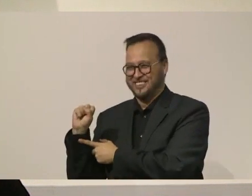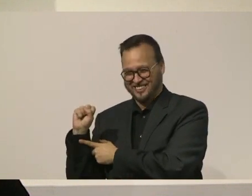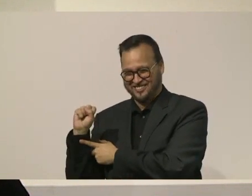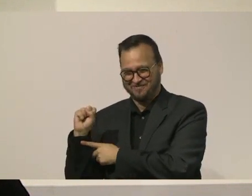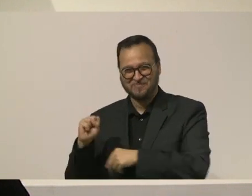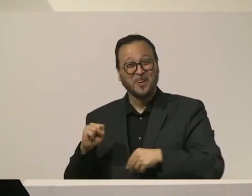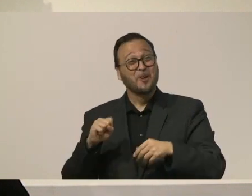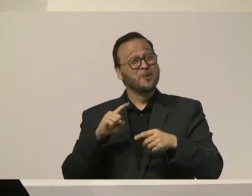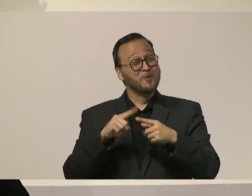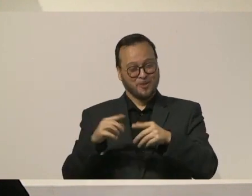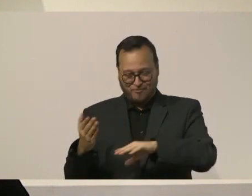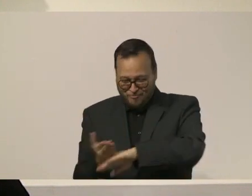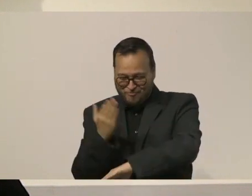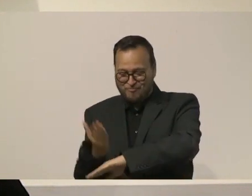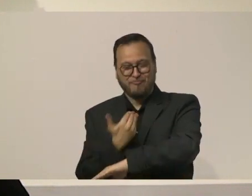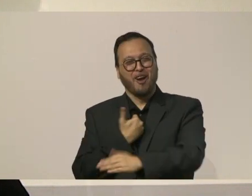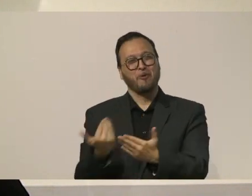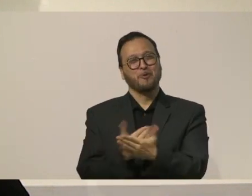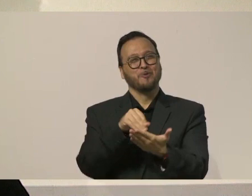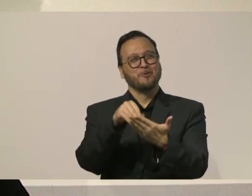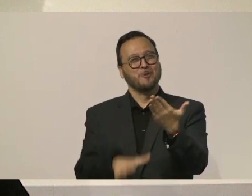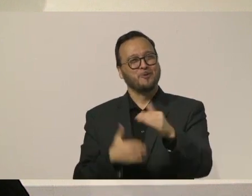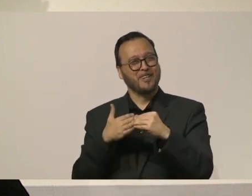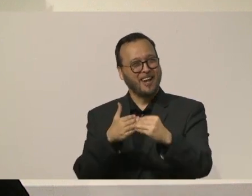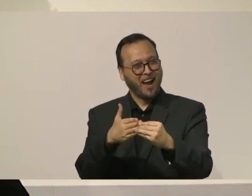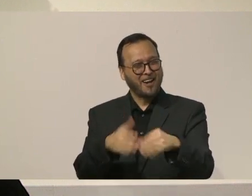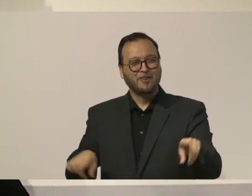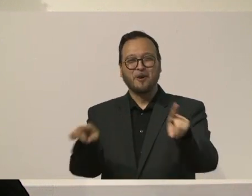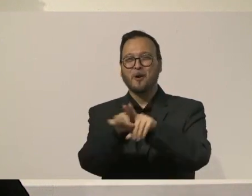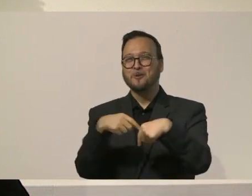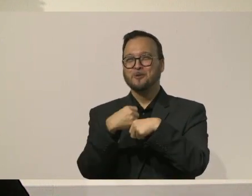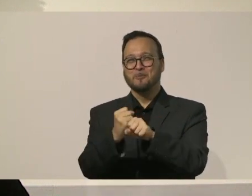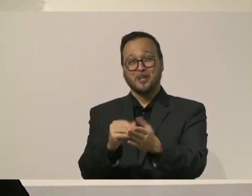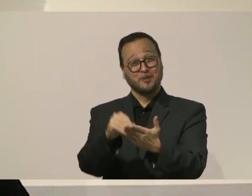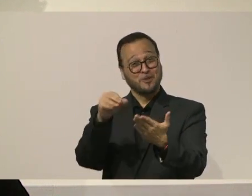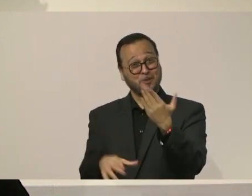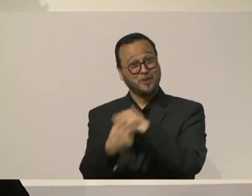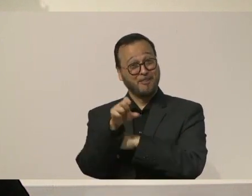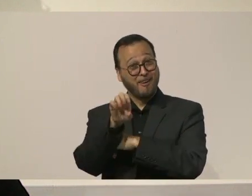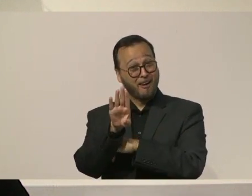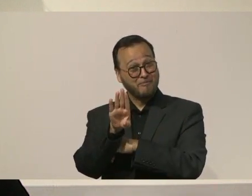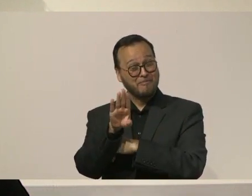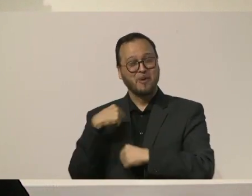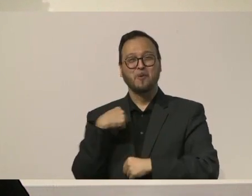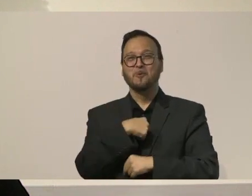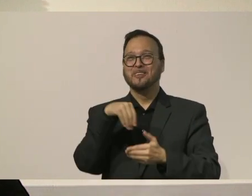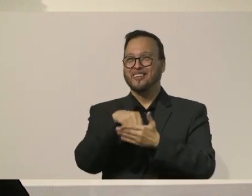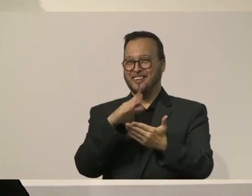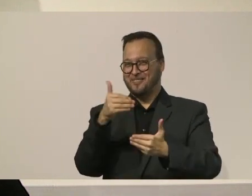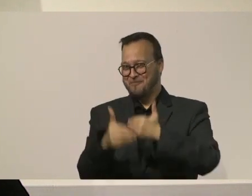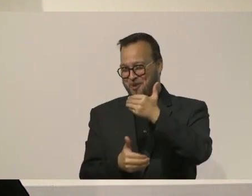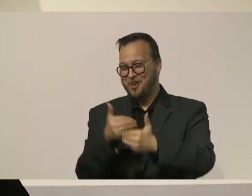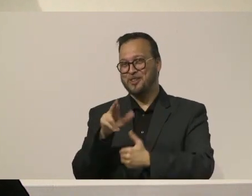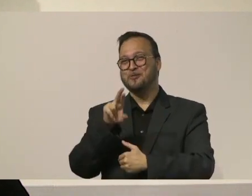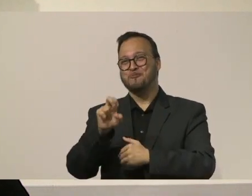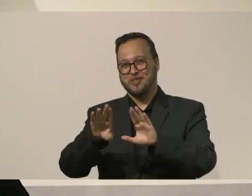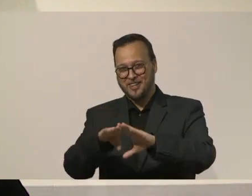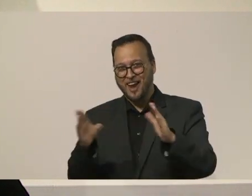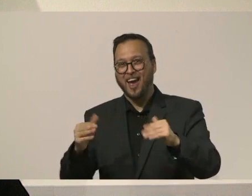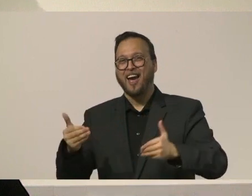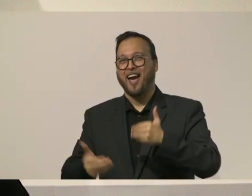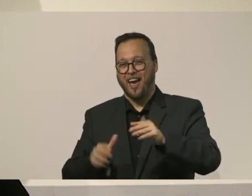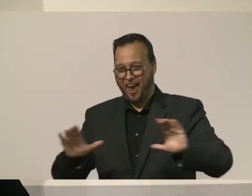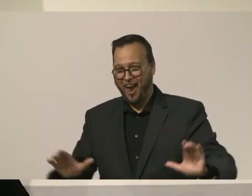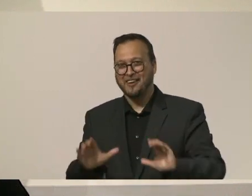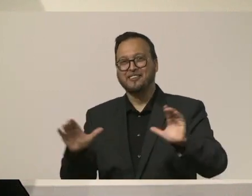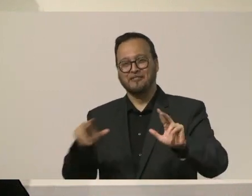to revamp our new student guide and create a student hub. And we are in the process of reactivating monitor